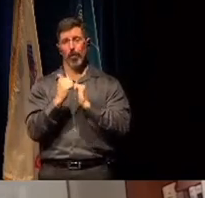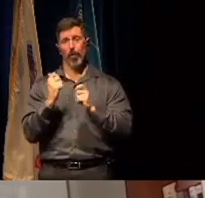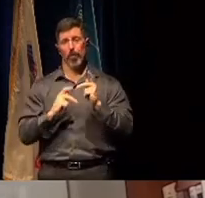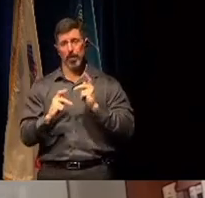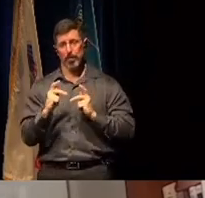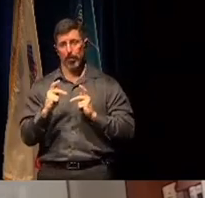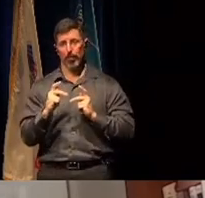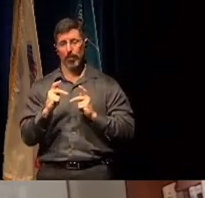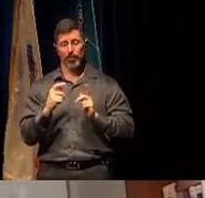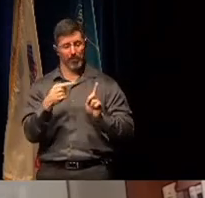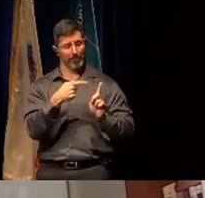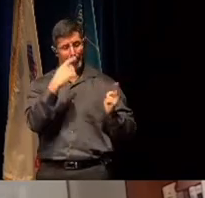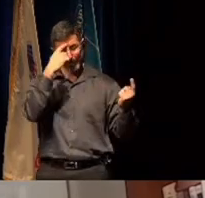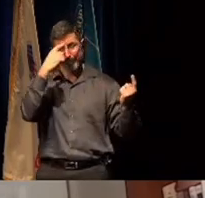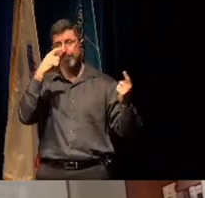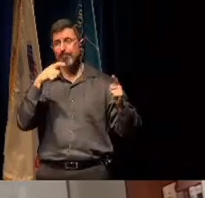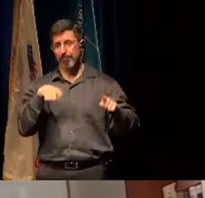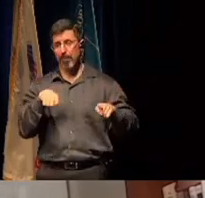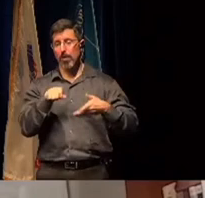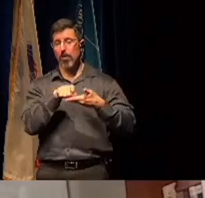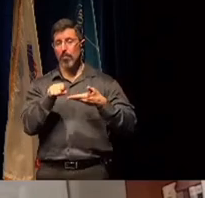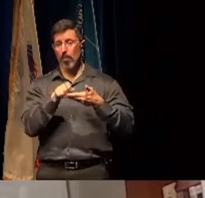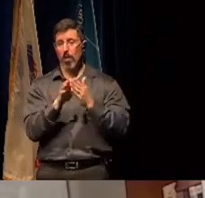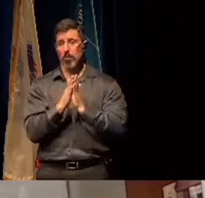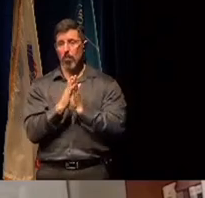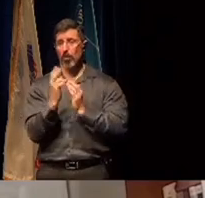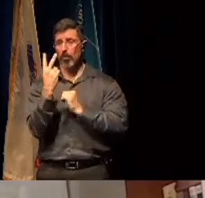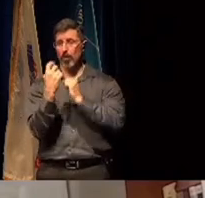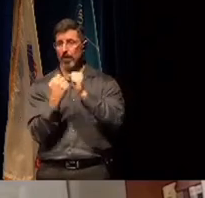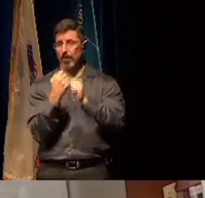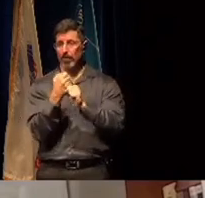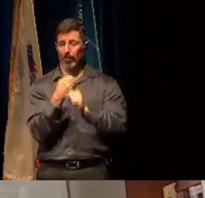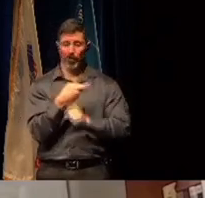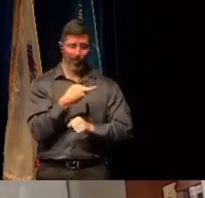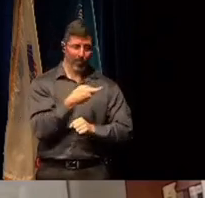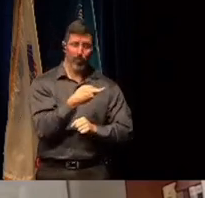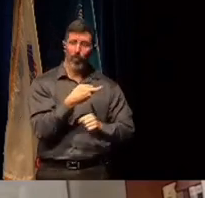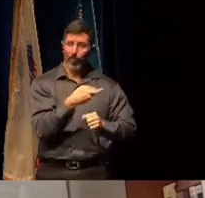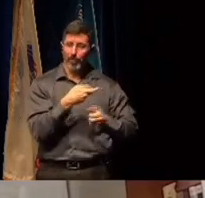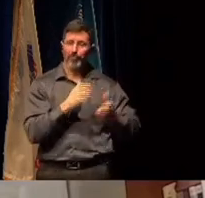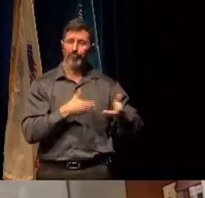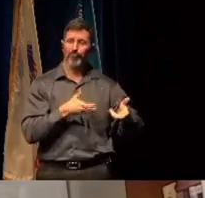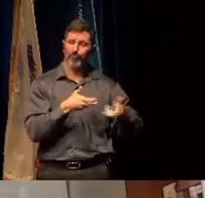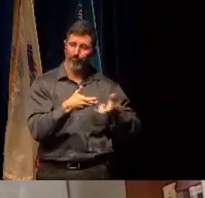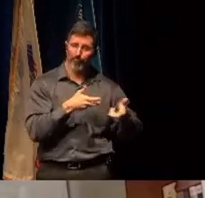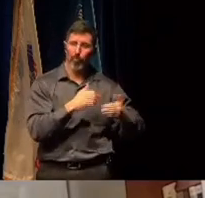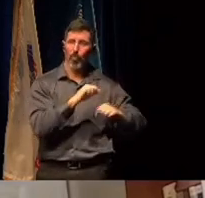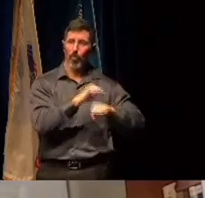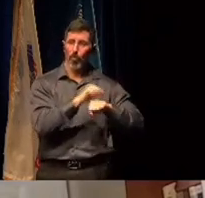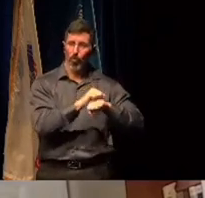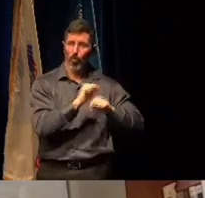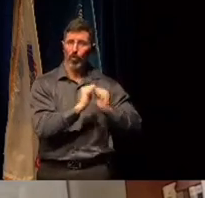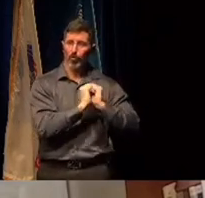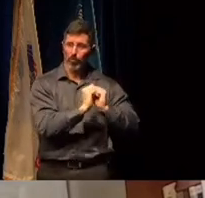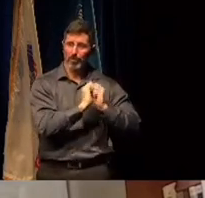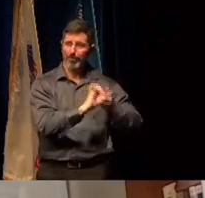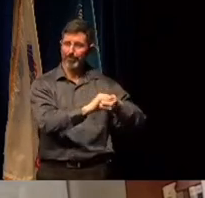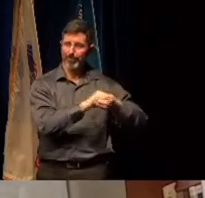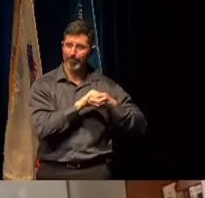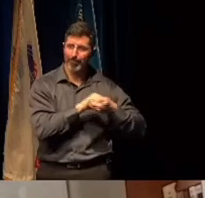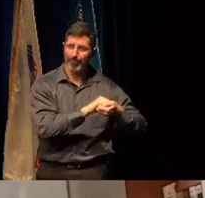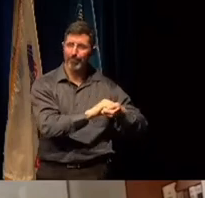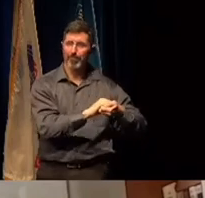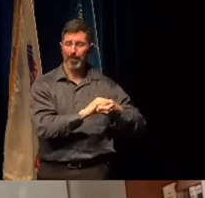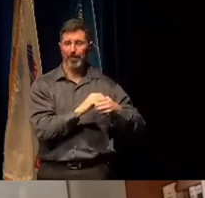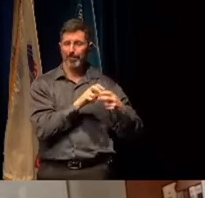book, and over the next 2 years, Gary and I worked to prepare the manuscript. We had countless interviews, we researched extensively, we met in person, we had